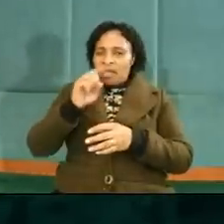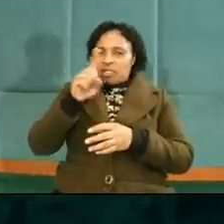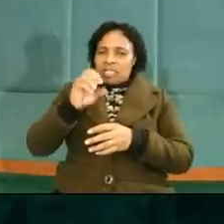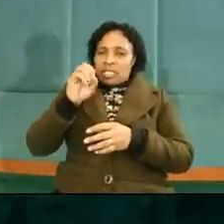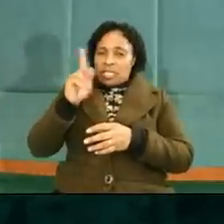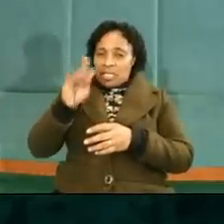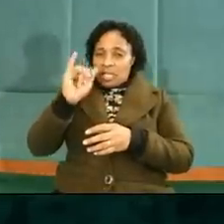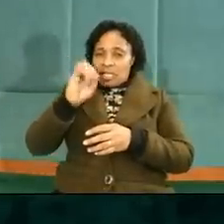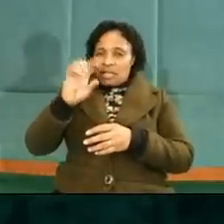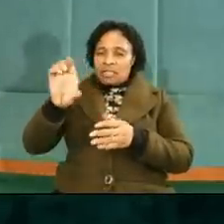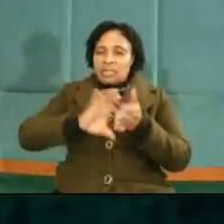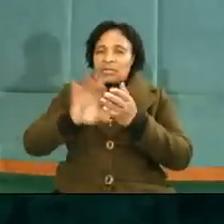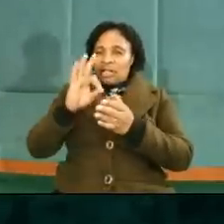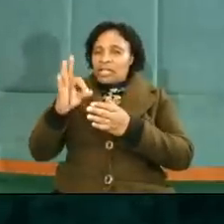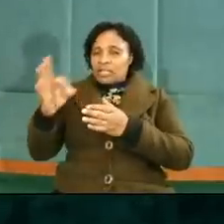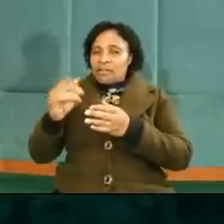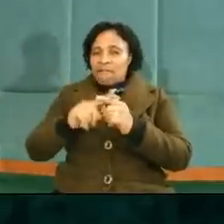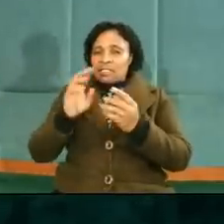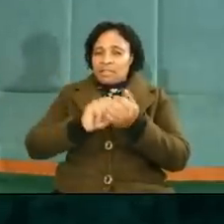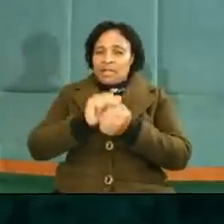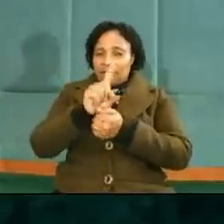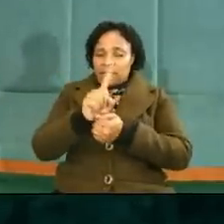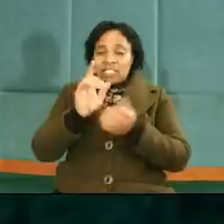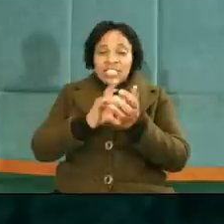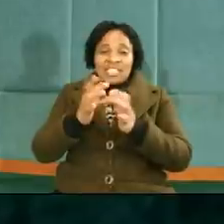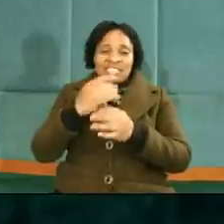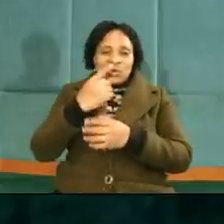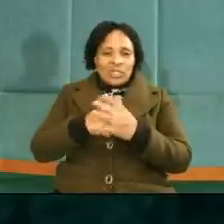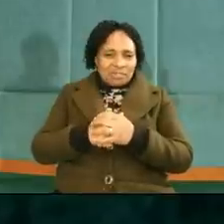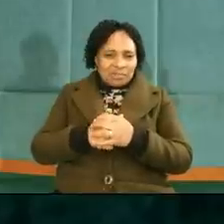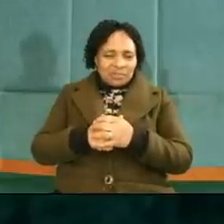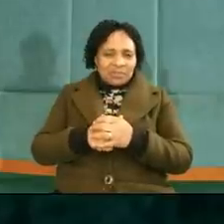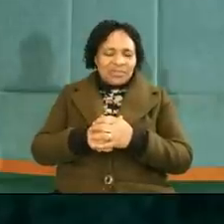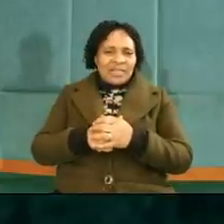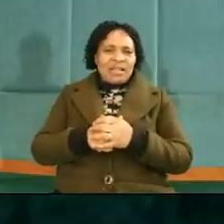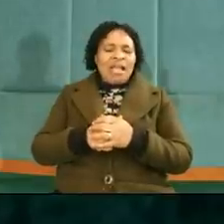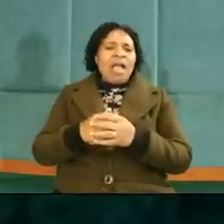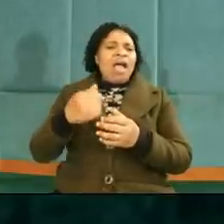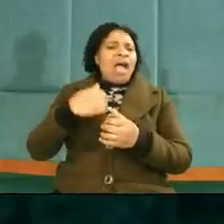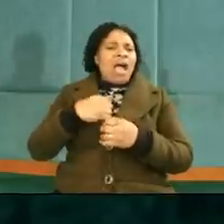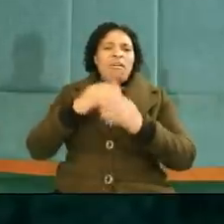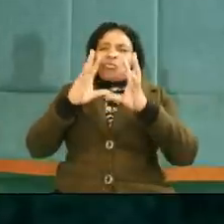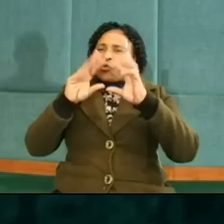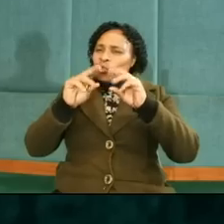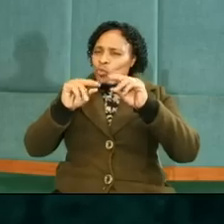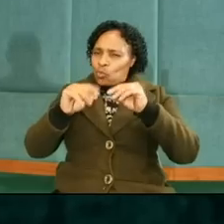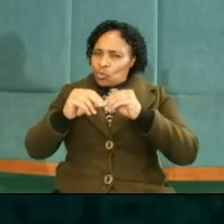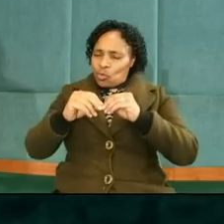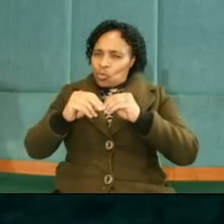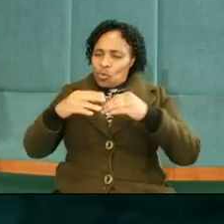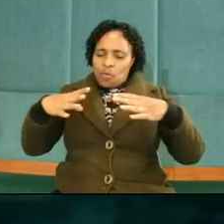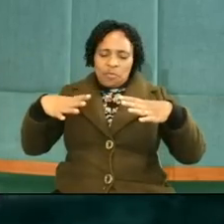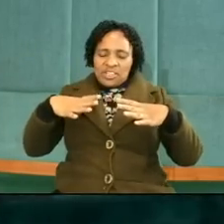33:11, where Jesus says, I have no pleasure in